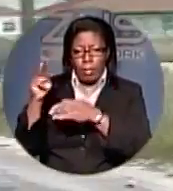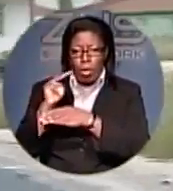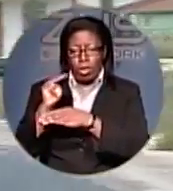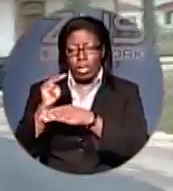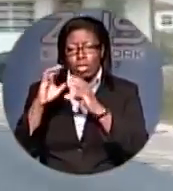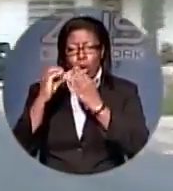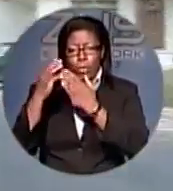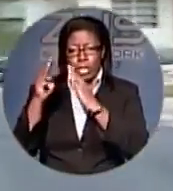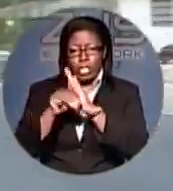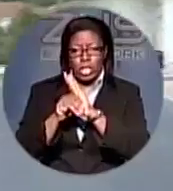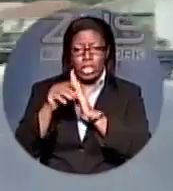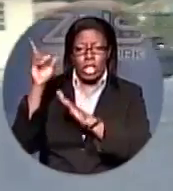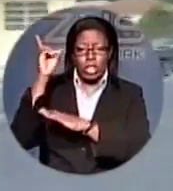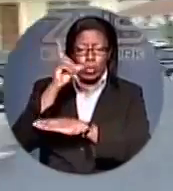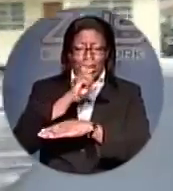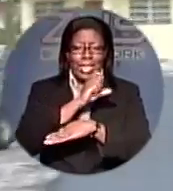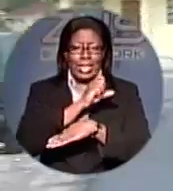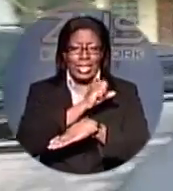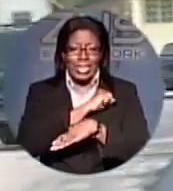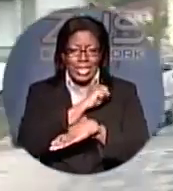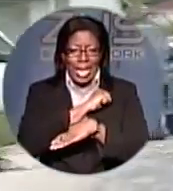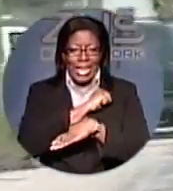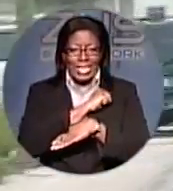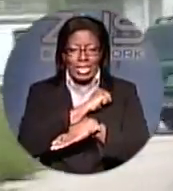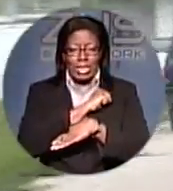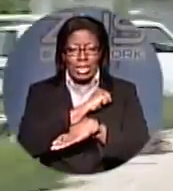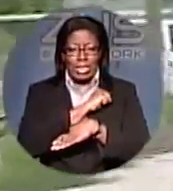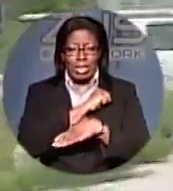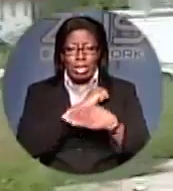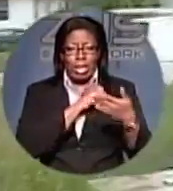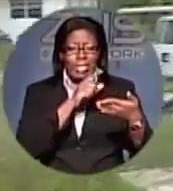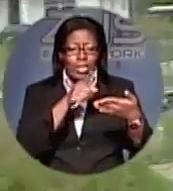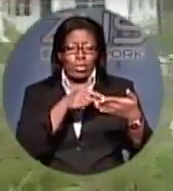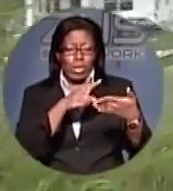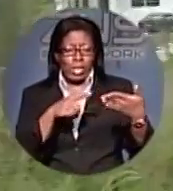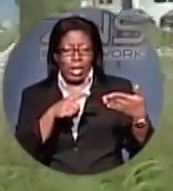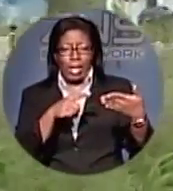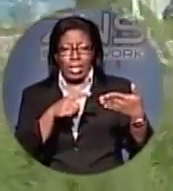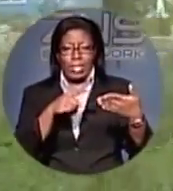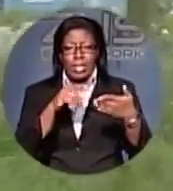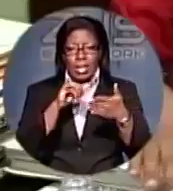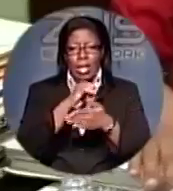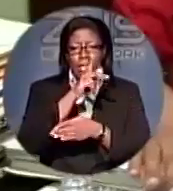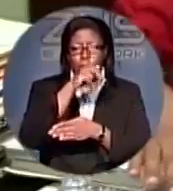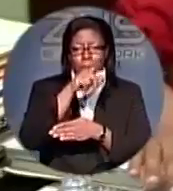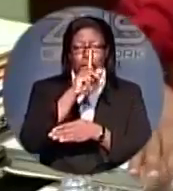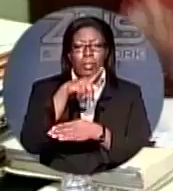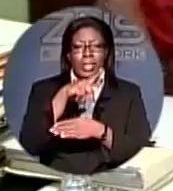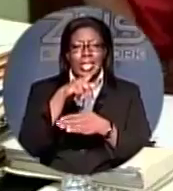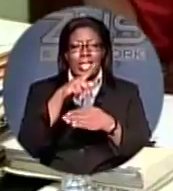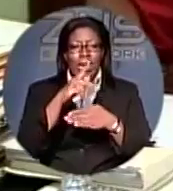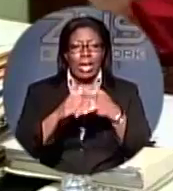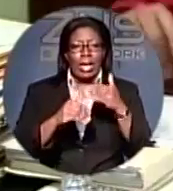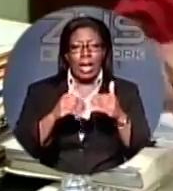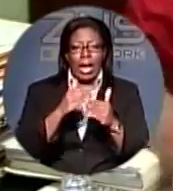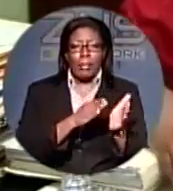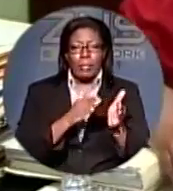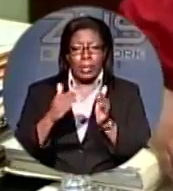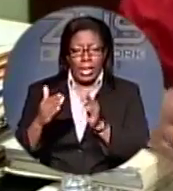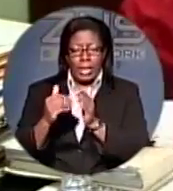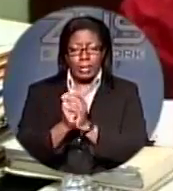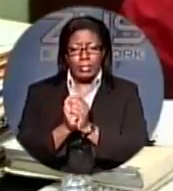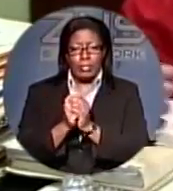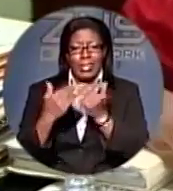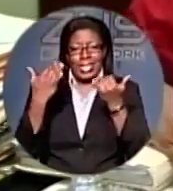Dr. Dwayne Sands, picked apart the PLP's plan, claiming it will put homeowners further in debt. Now they want to add this special